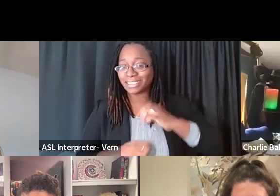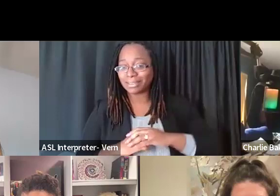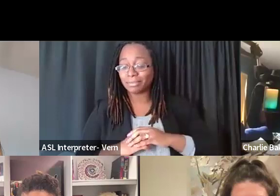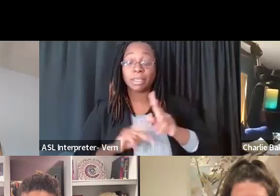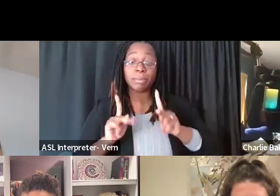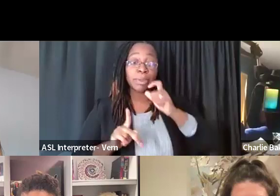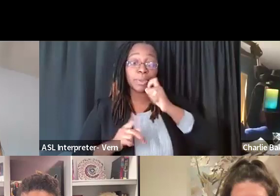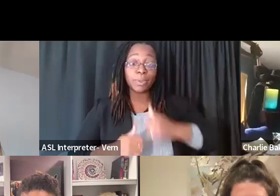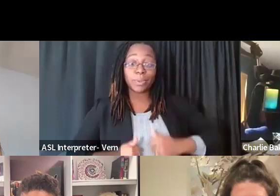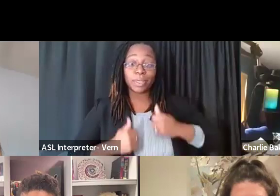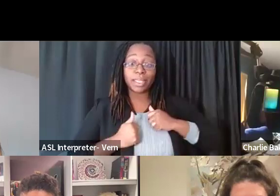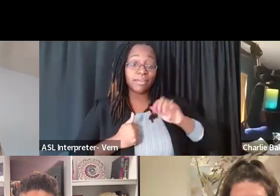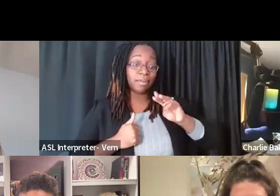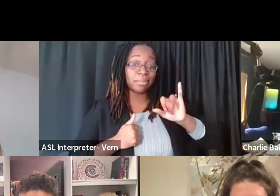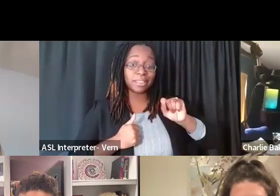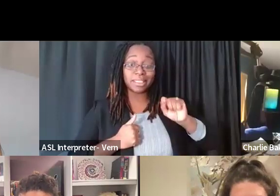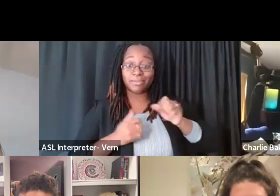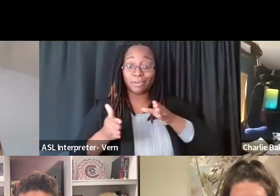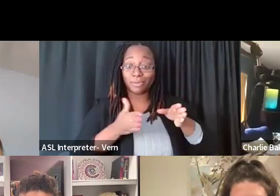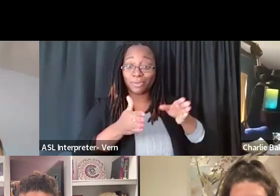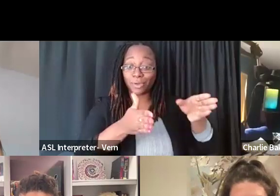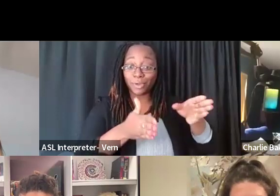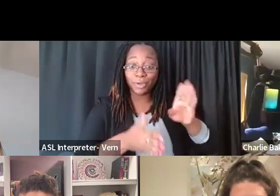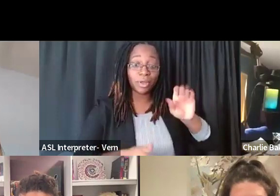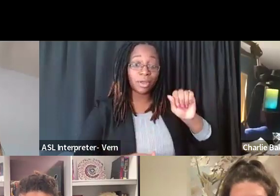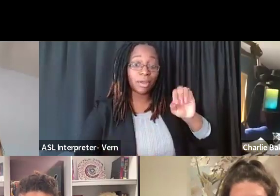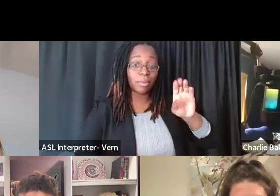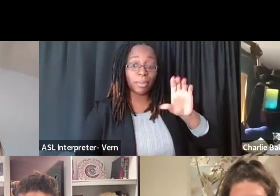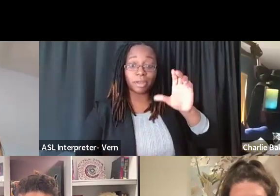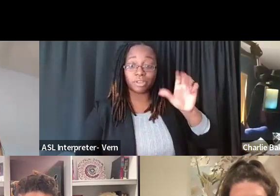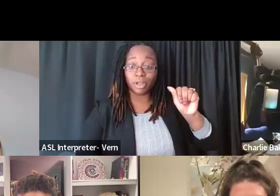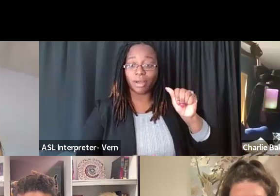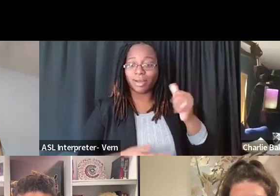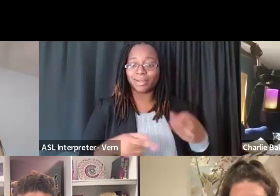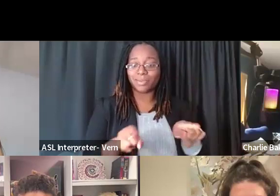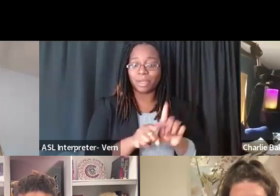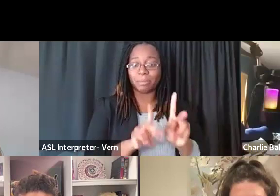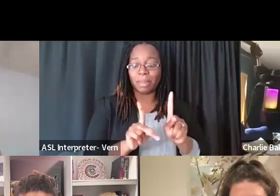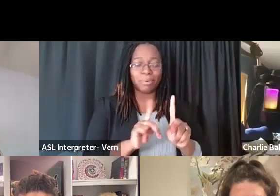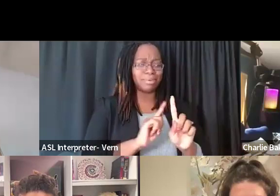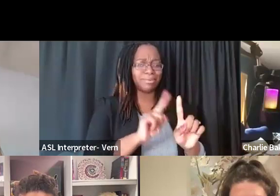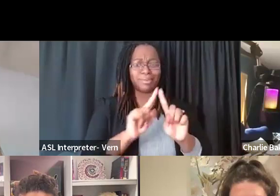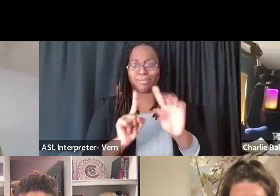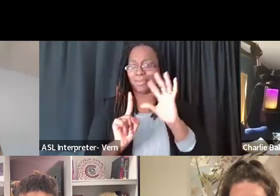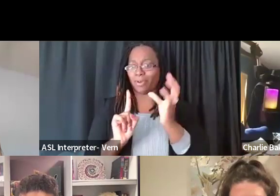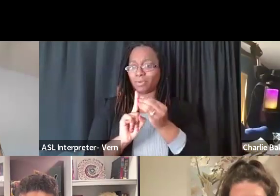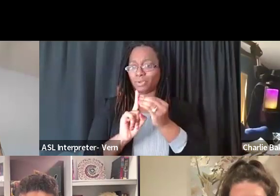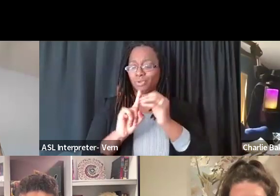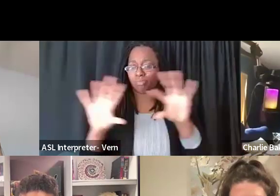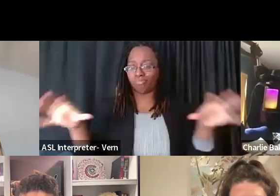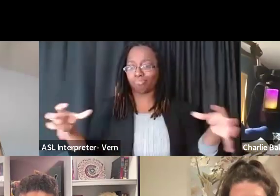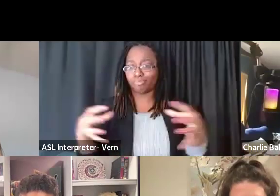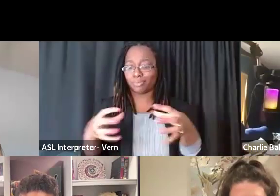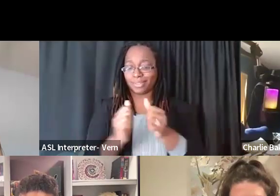River, and the Bobancha served as a place for diverse cultures to come together. I hope that the